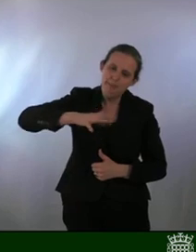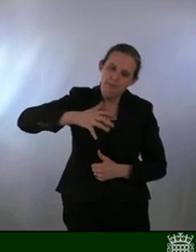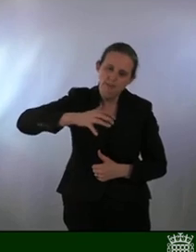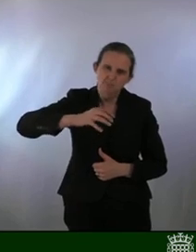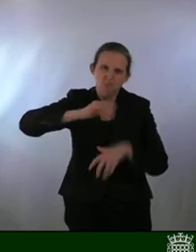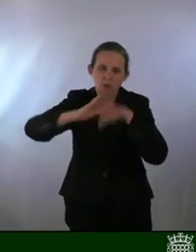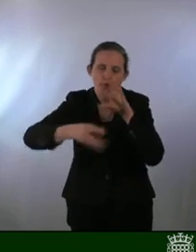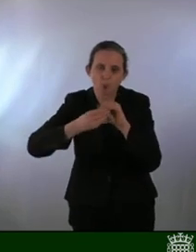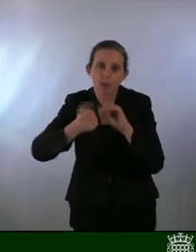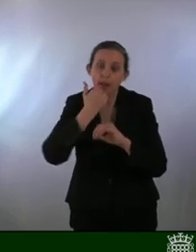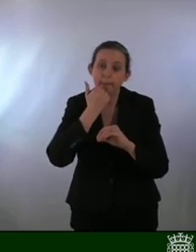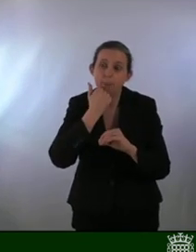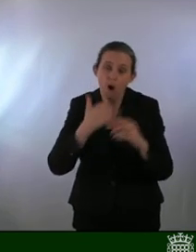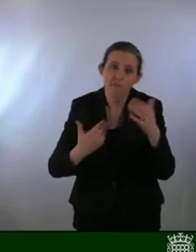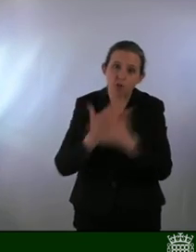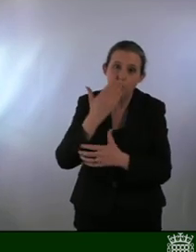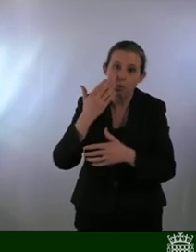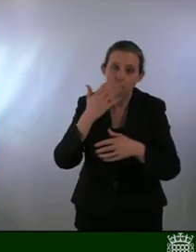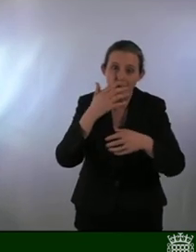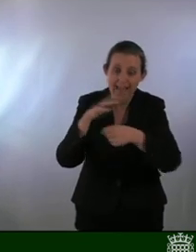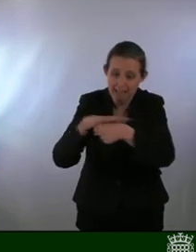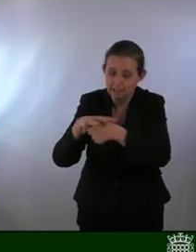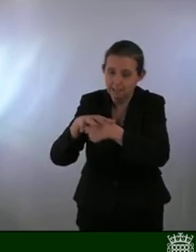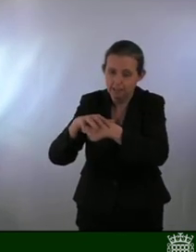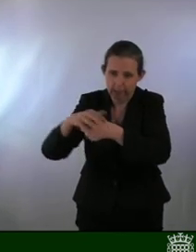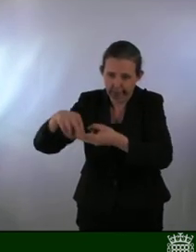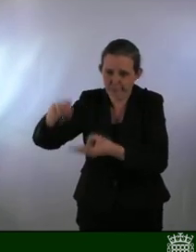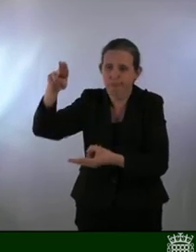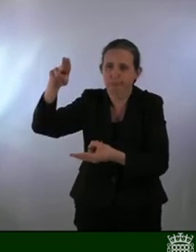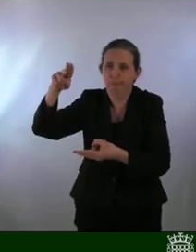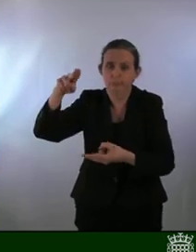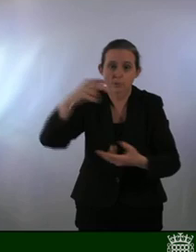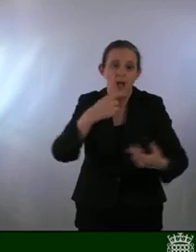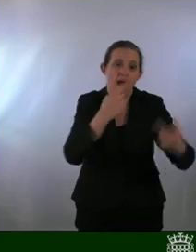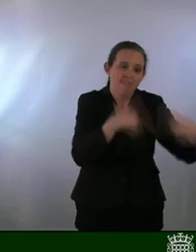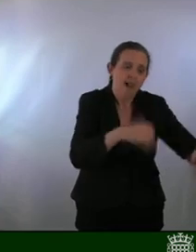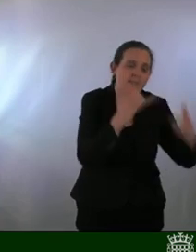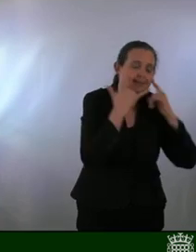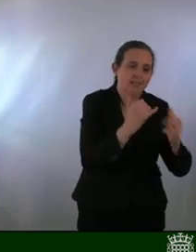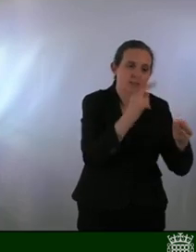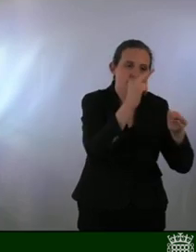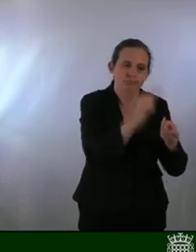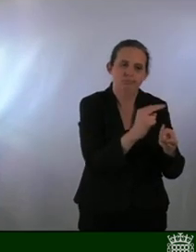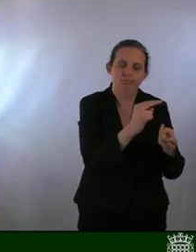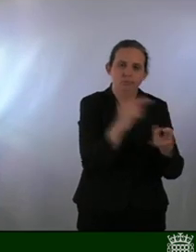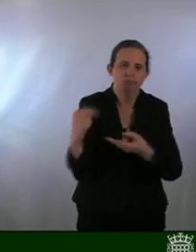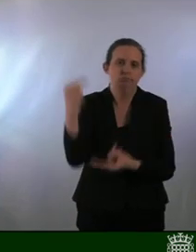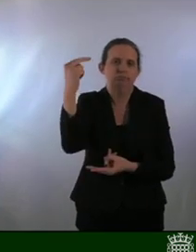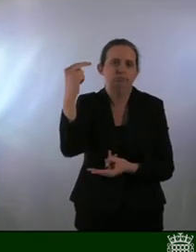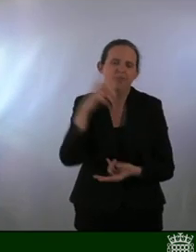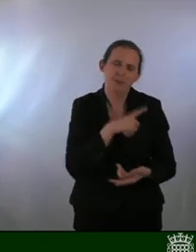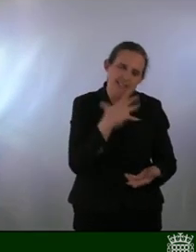is significantly higher than the available tests right now, and that's why we need to increase testing capacity so